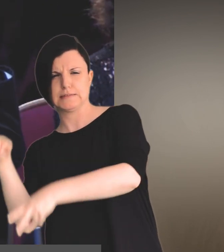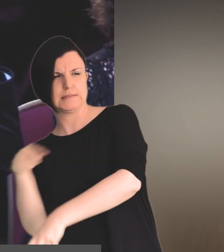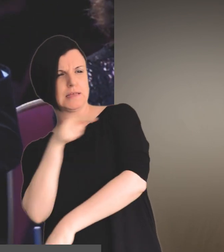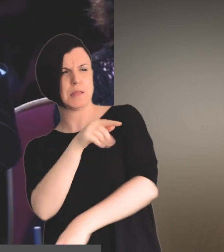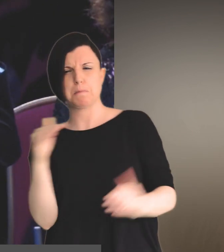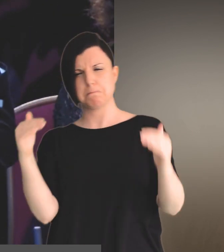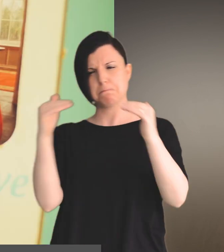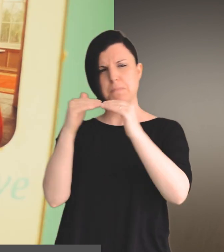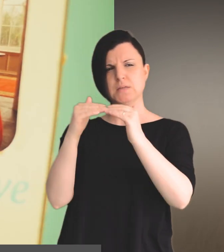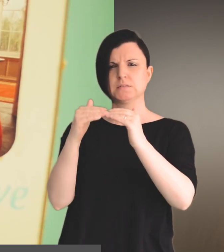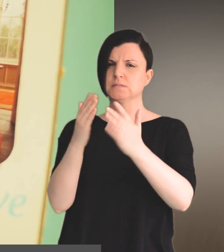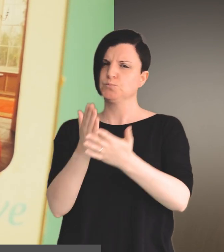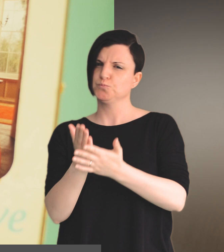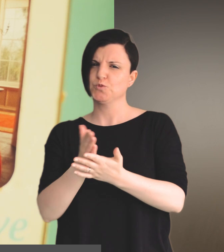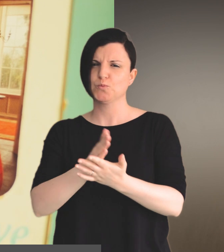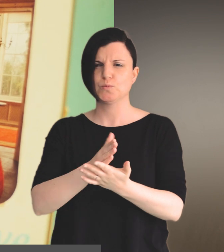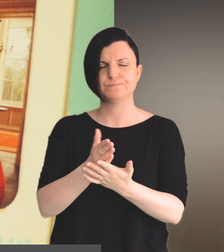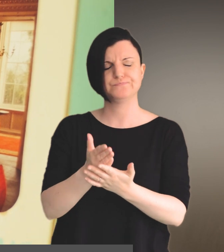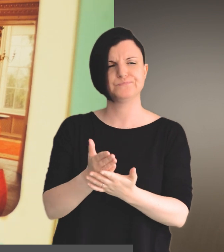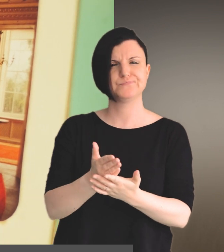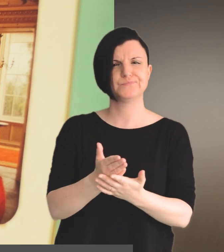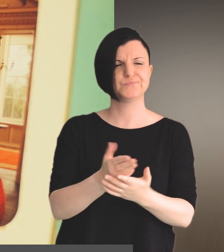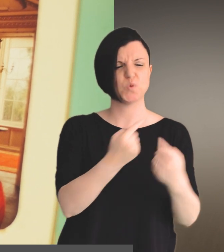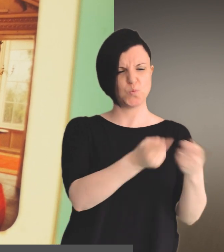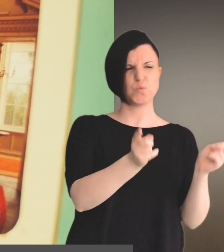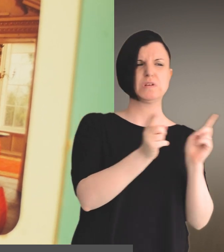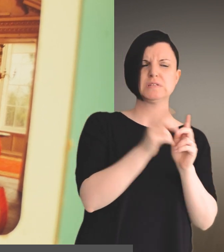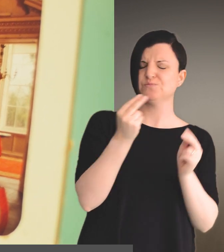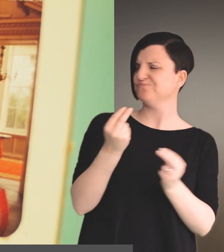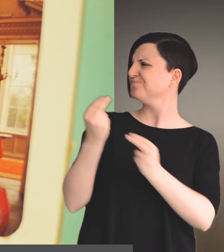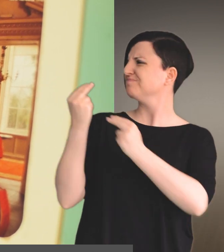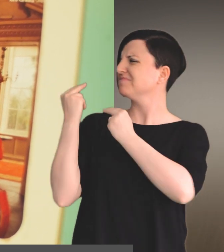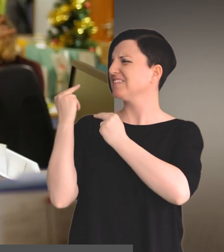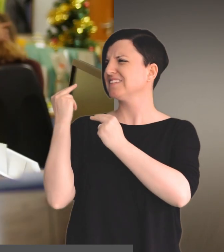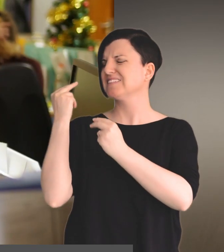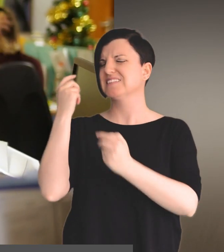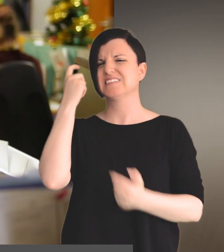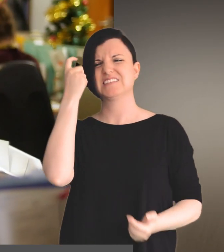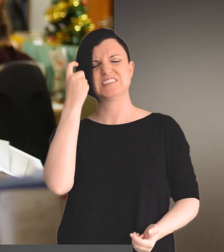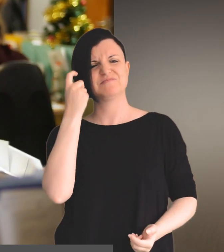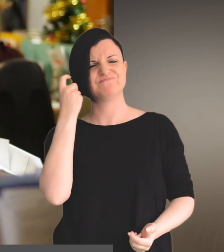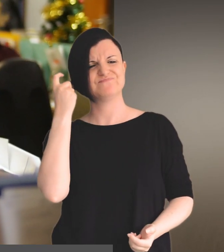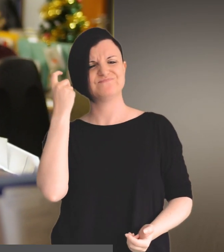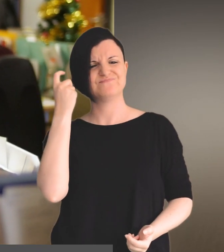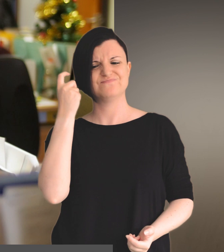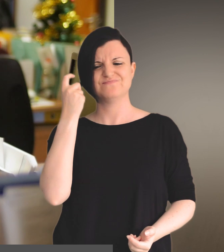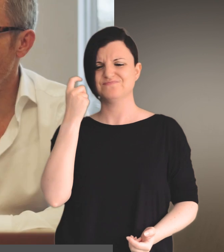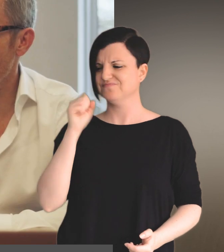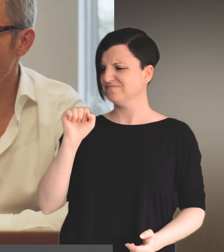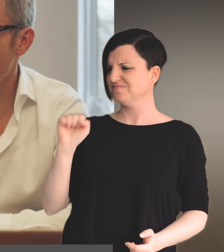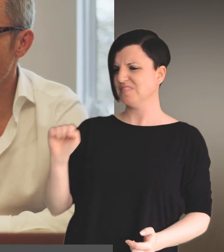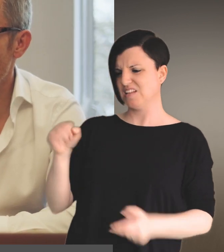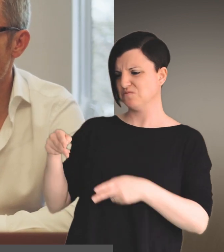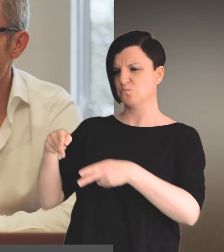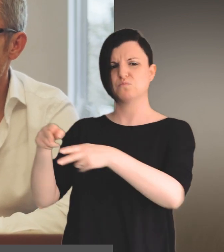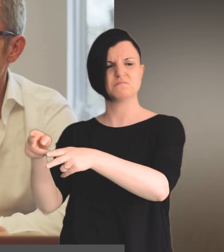And I think one of the things that's sort of challenged us is to almost look back on ourselves and say, actually, are we looking and